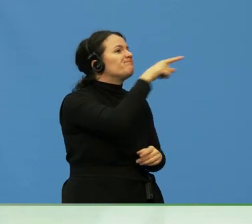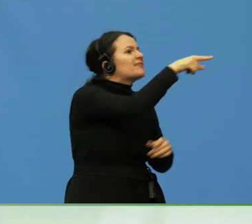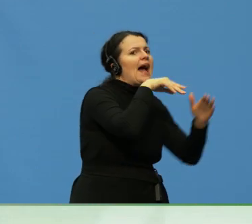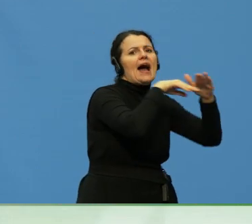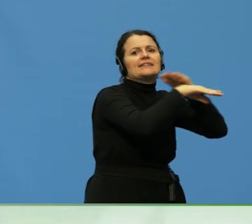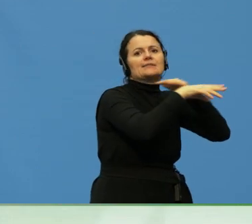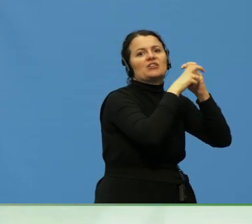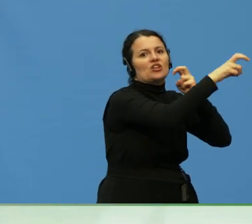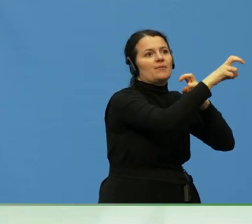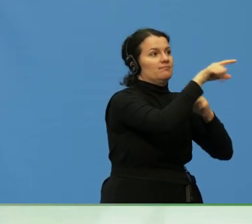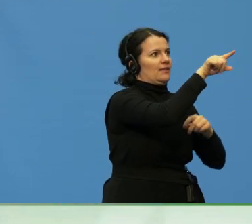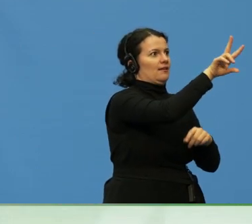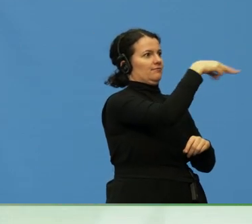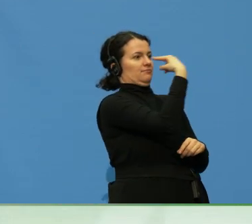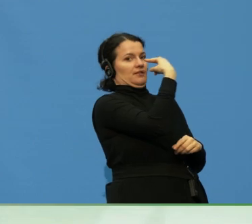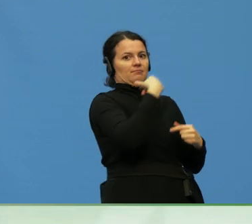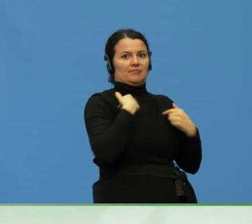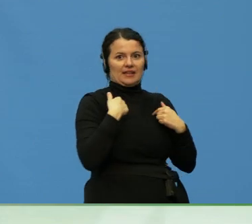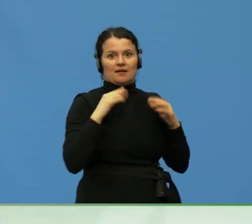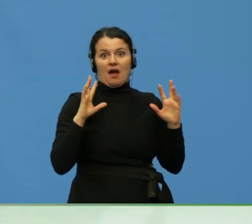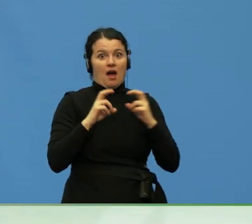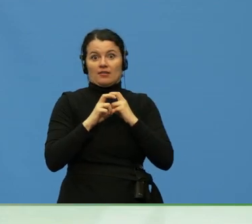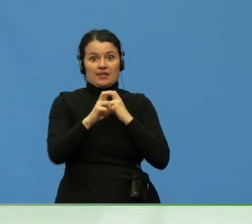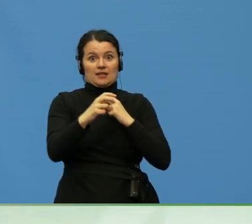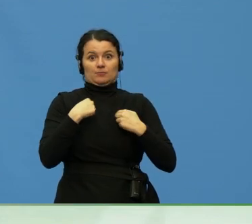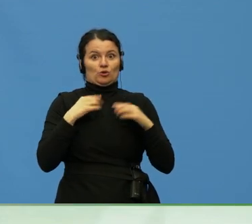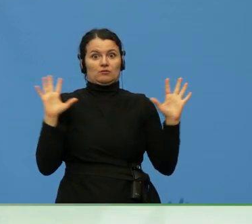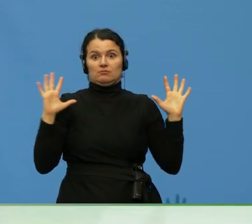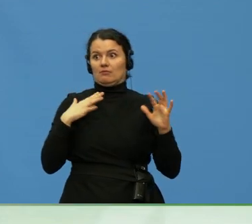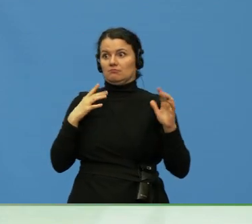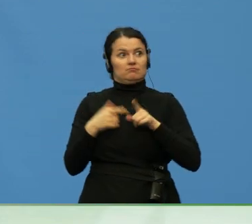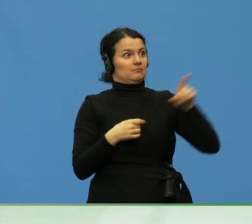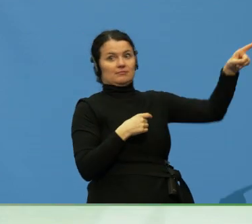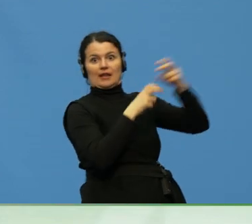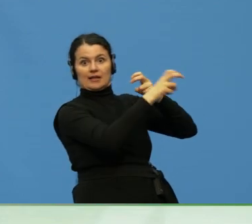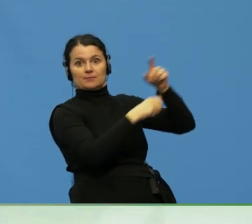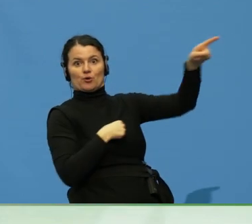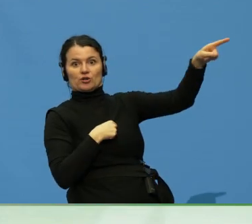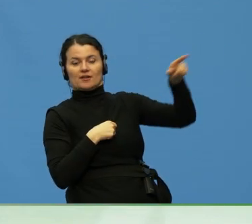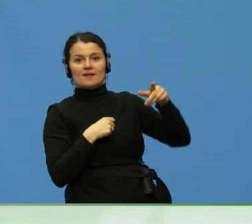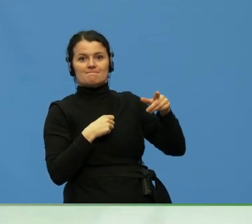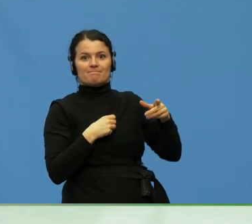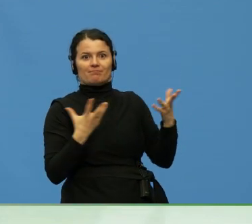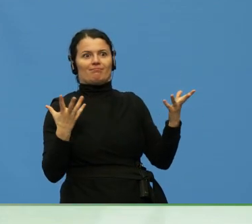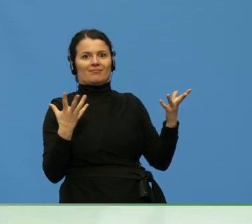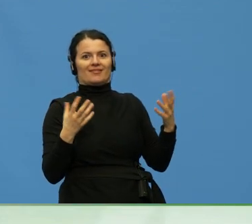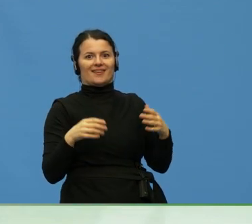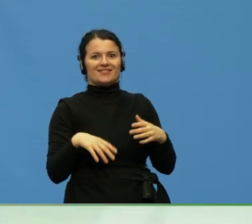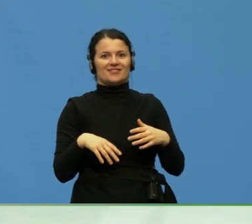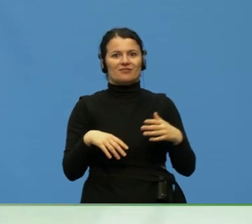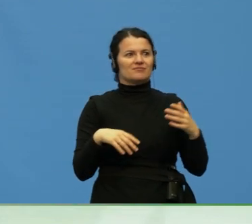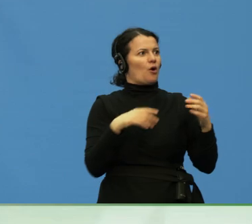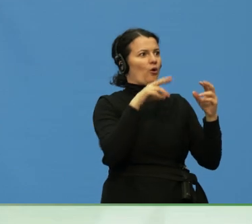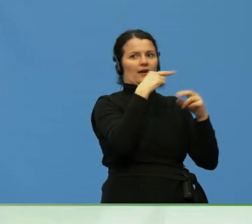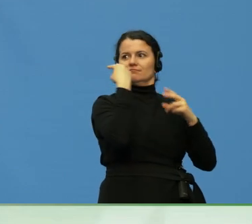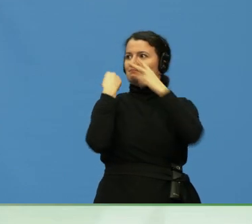whip looks at me and I'm like, that's not for me, I'm not transport, that's the transport guy. But there's just having that person is just a thing